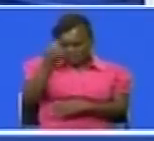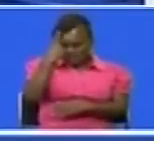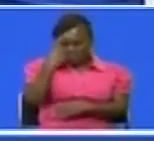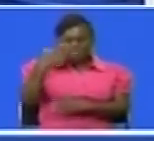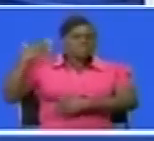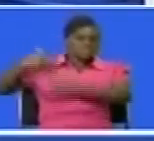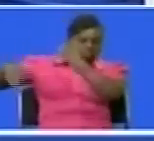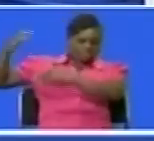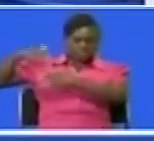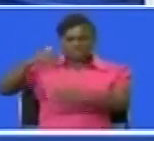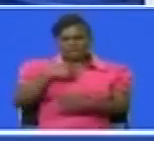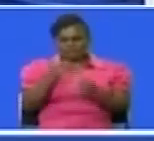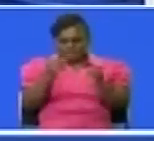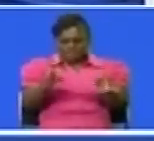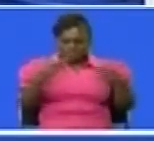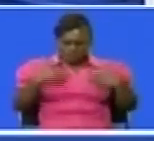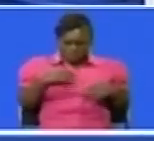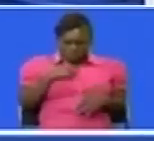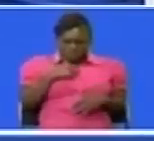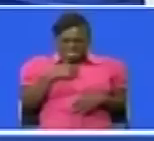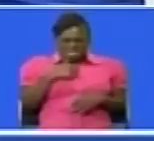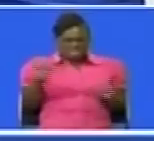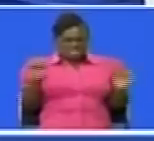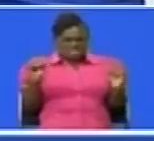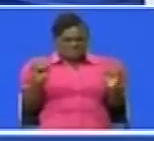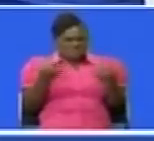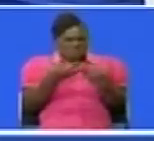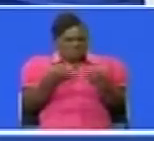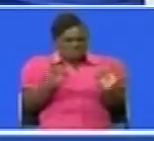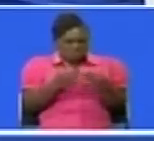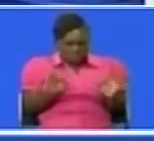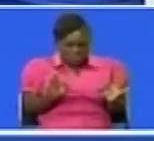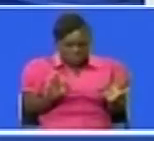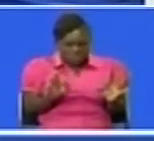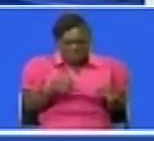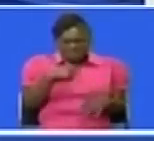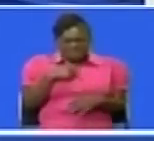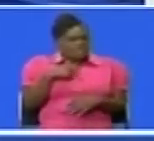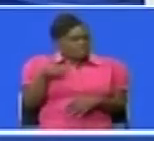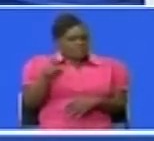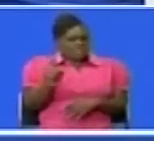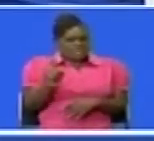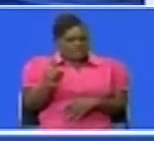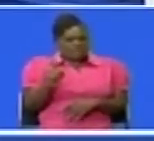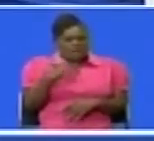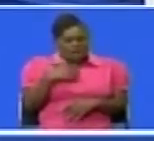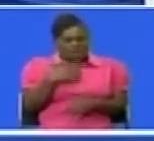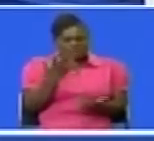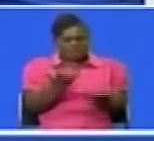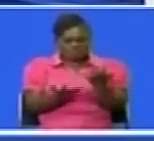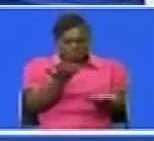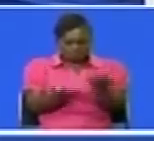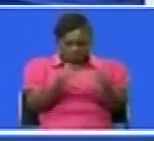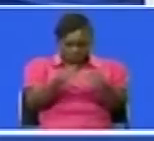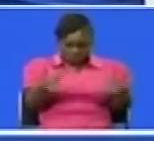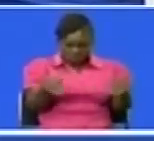you see. If people do not feel that they can have free and fair elections, if they don't feel that they can have fair chance at it,